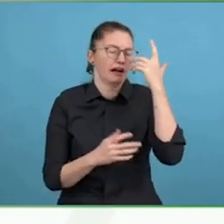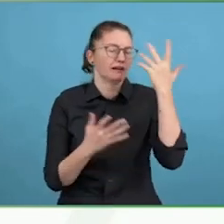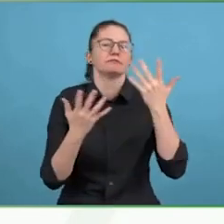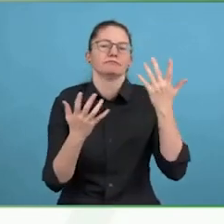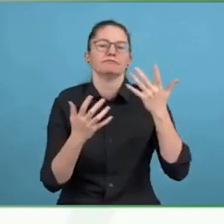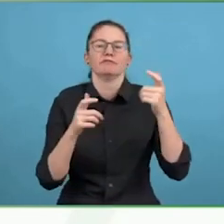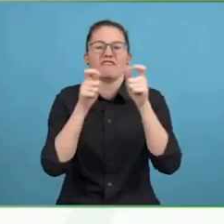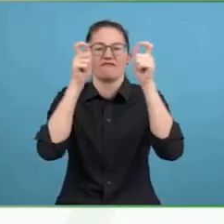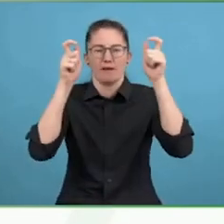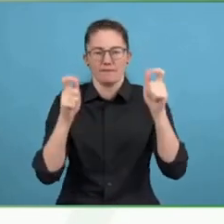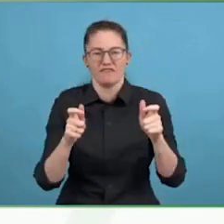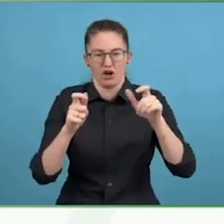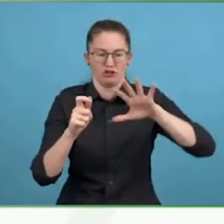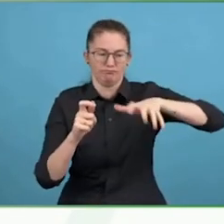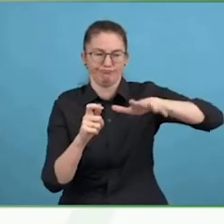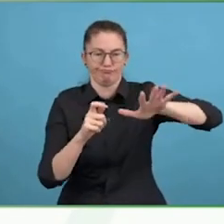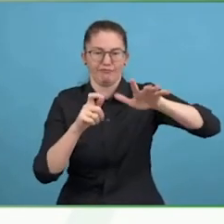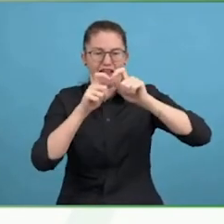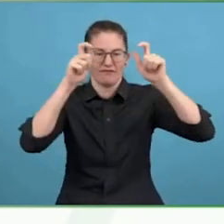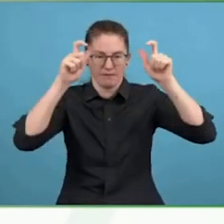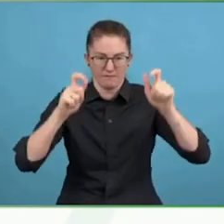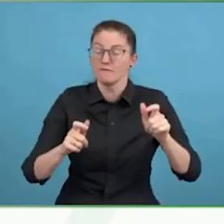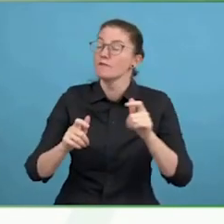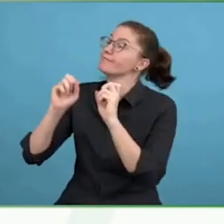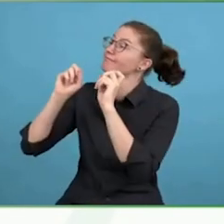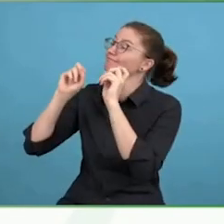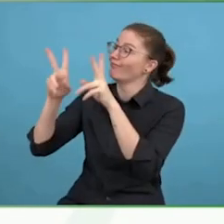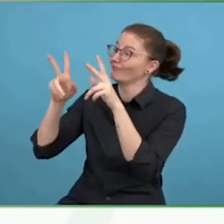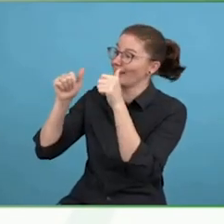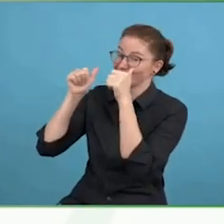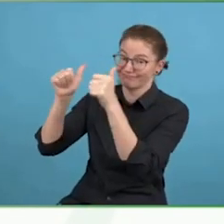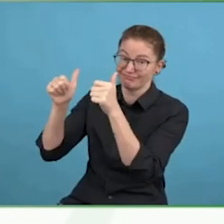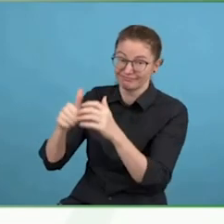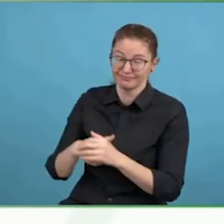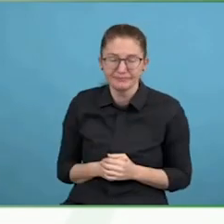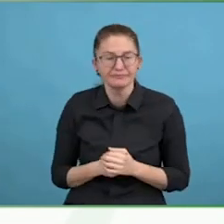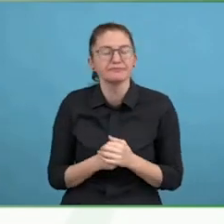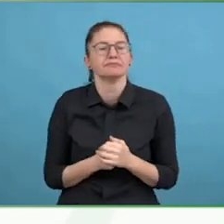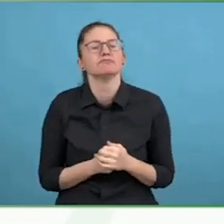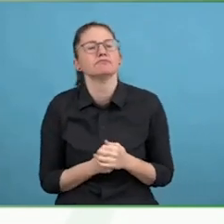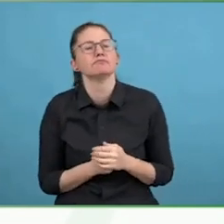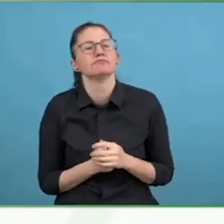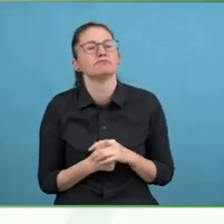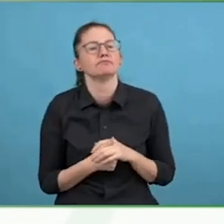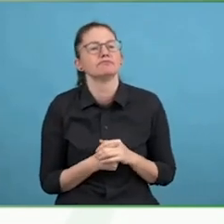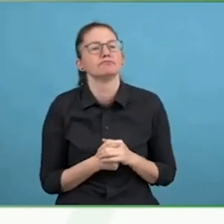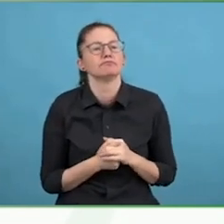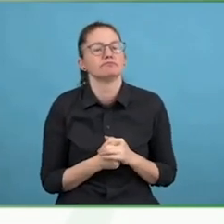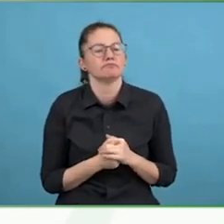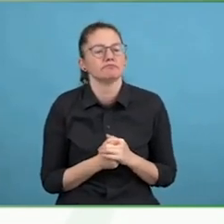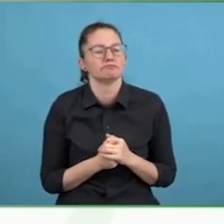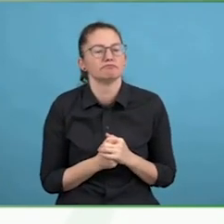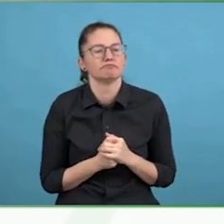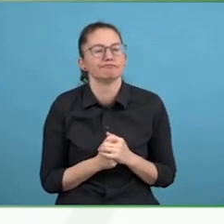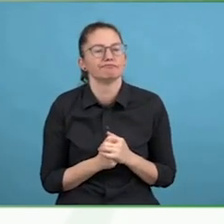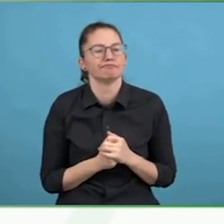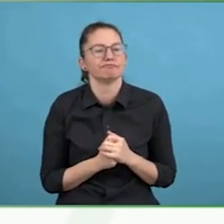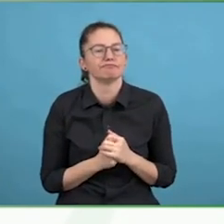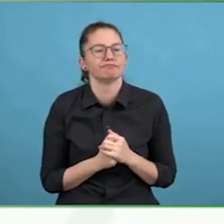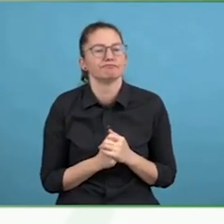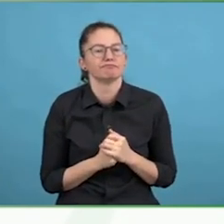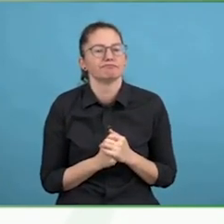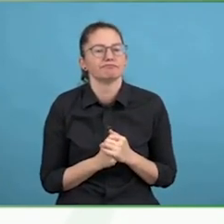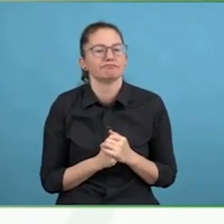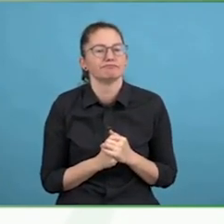Rules and regulations has been established in Iran 30 years ago. Since 30 years ago, it has been existed. Right. Iran